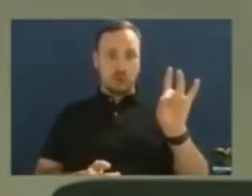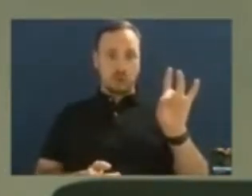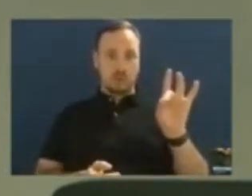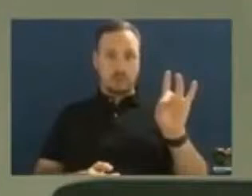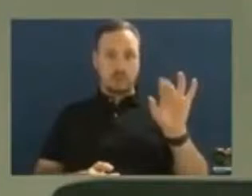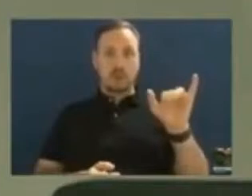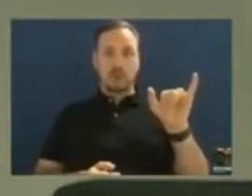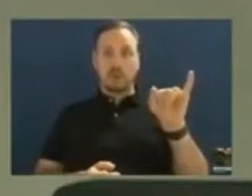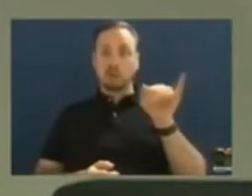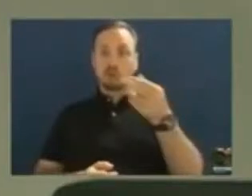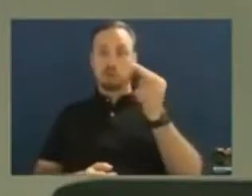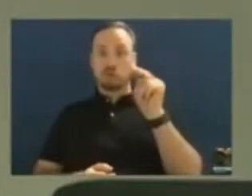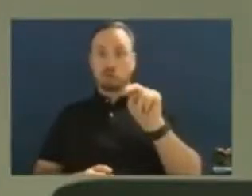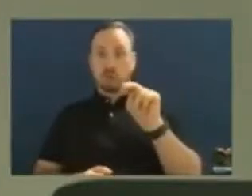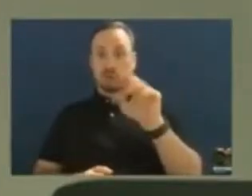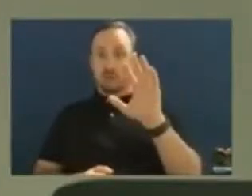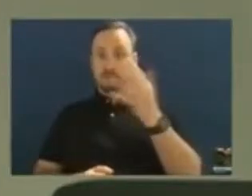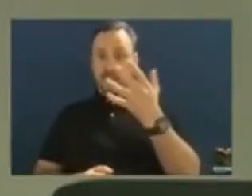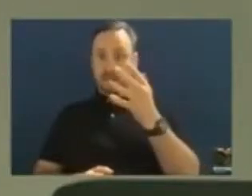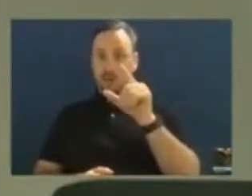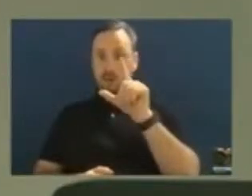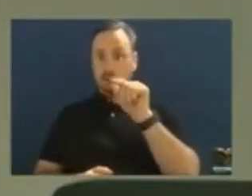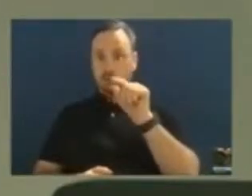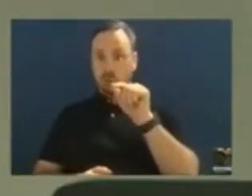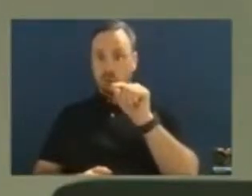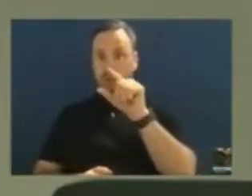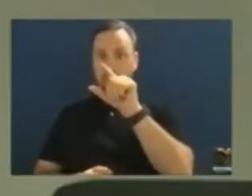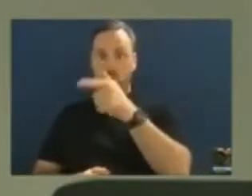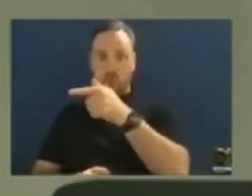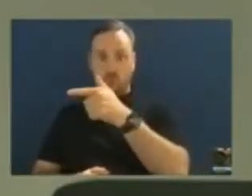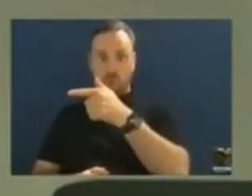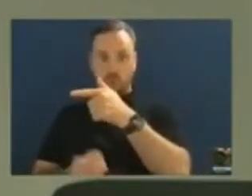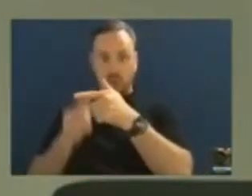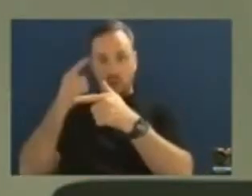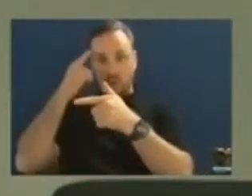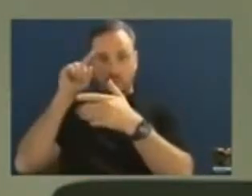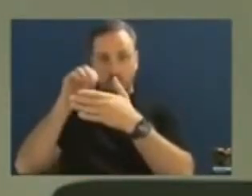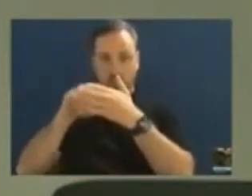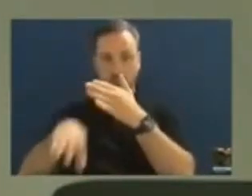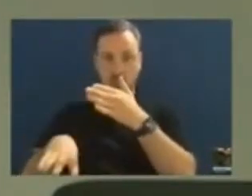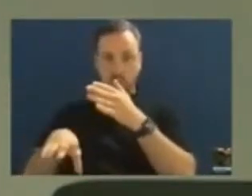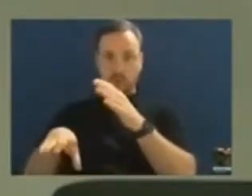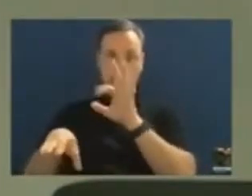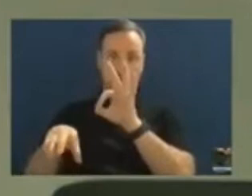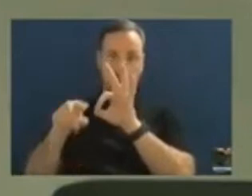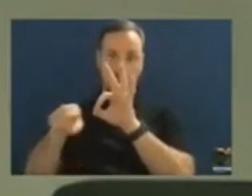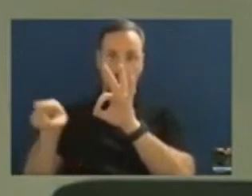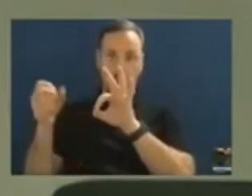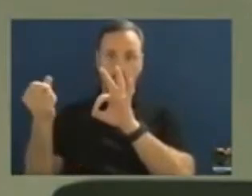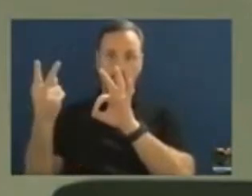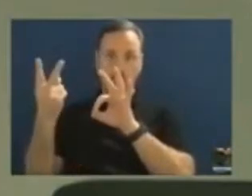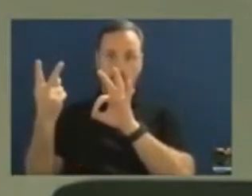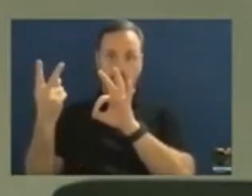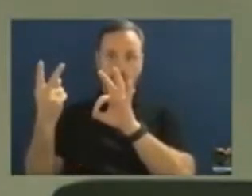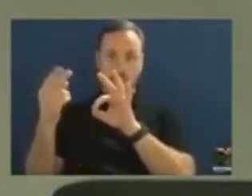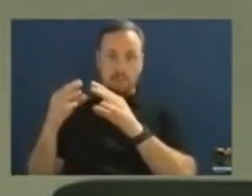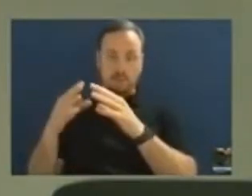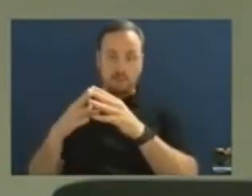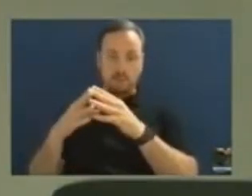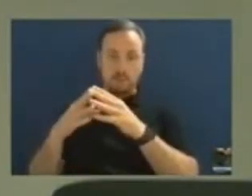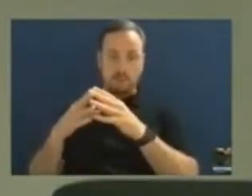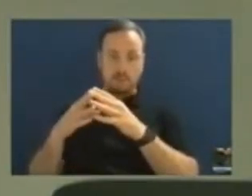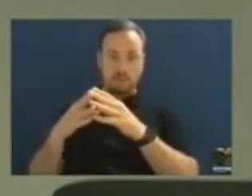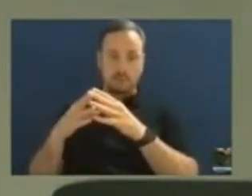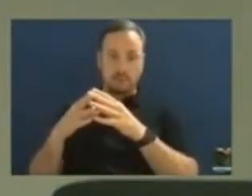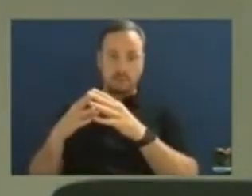5th, 2021, for students in grades 9 through 12. Students in grades 9